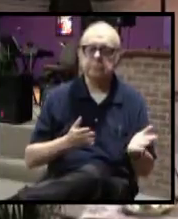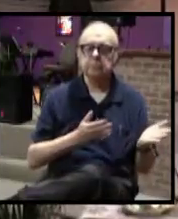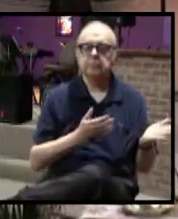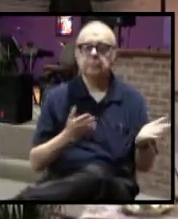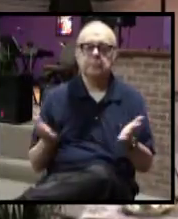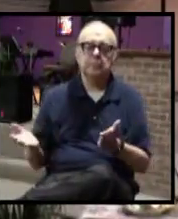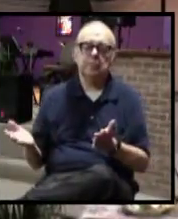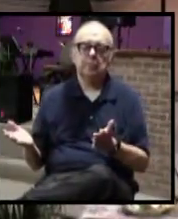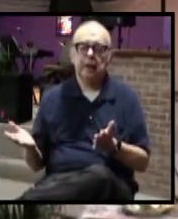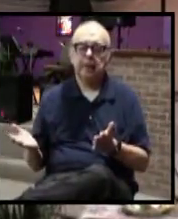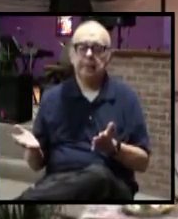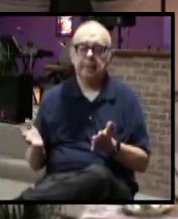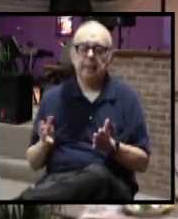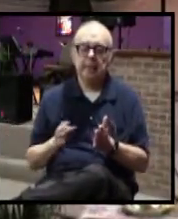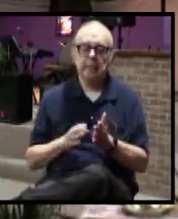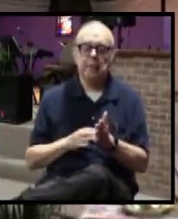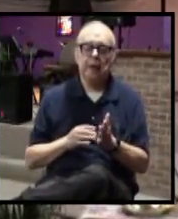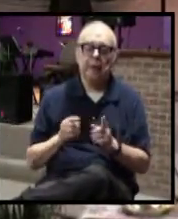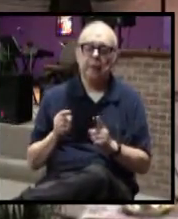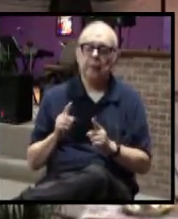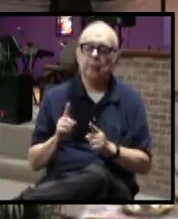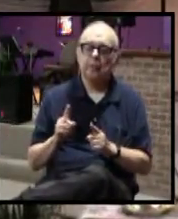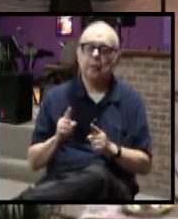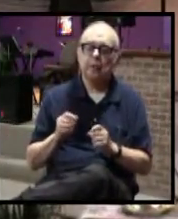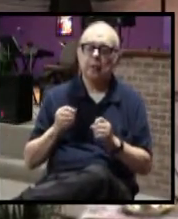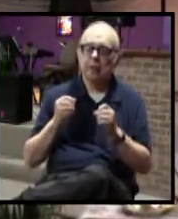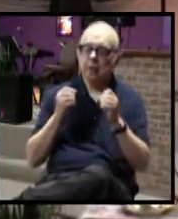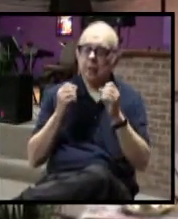to bring him to the Father.